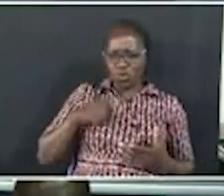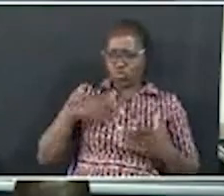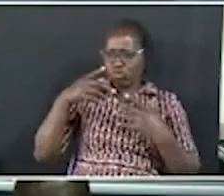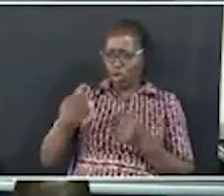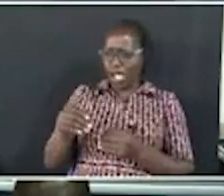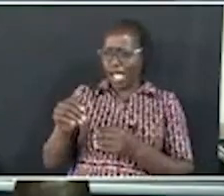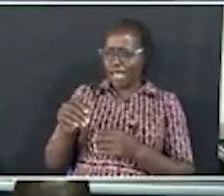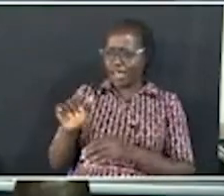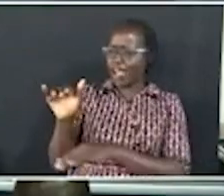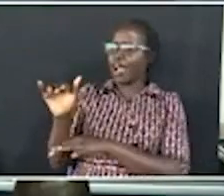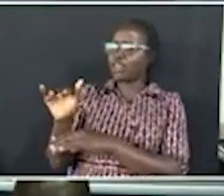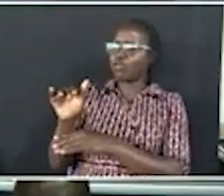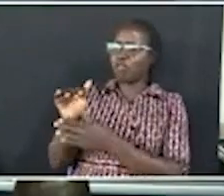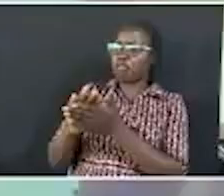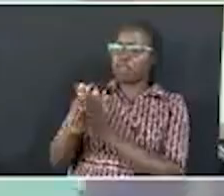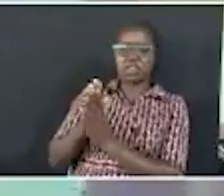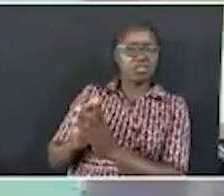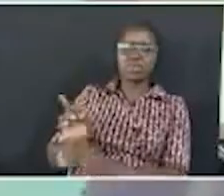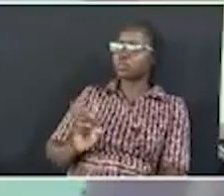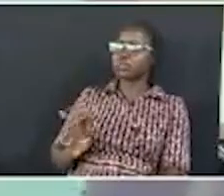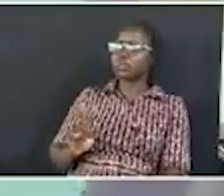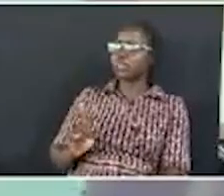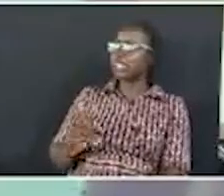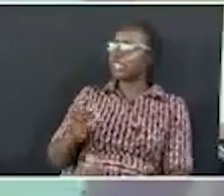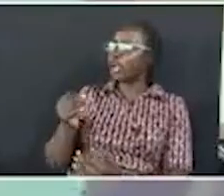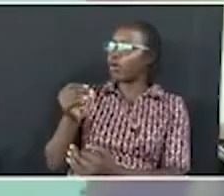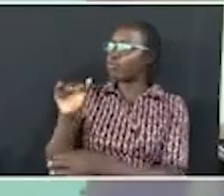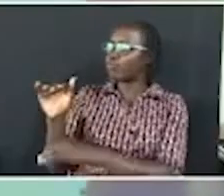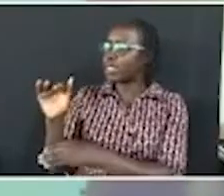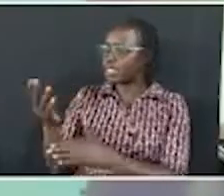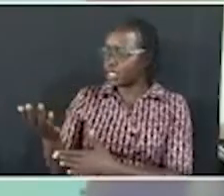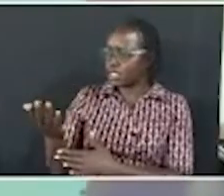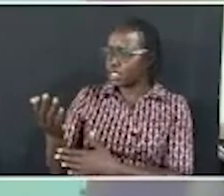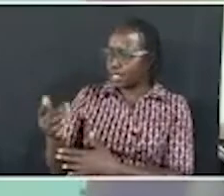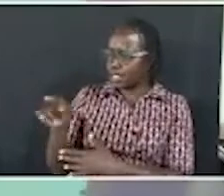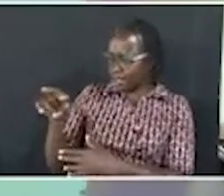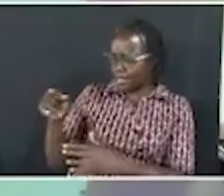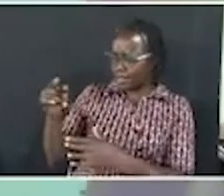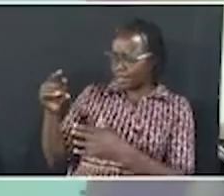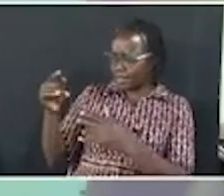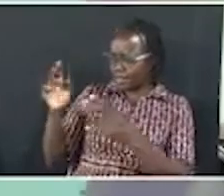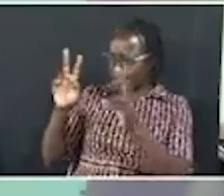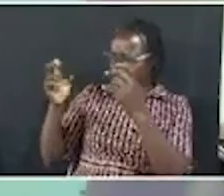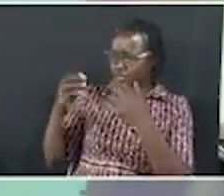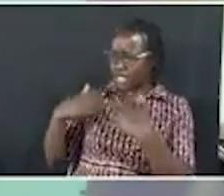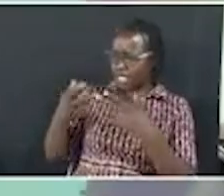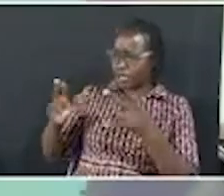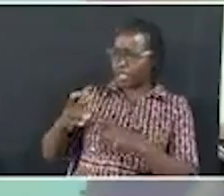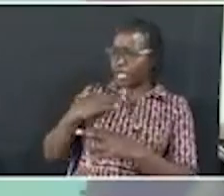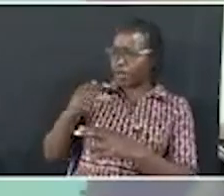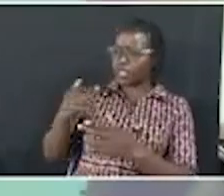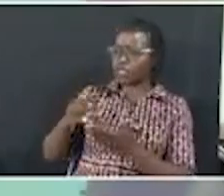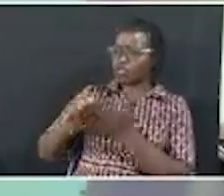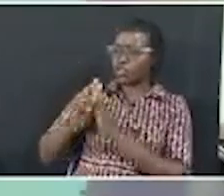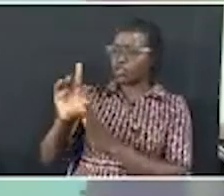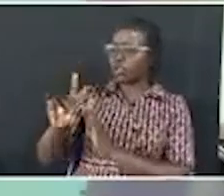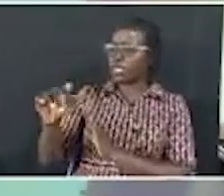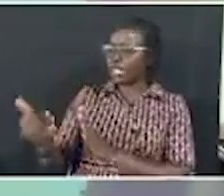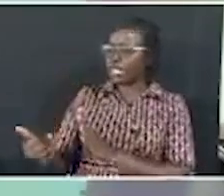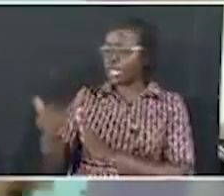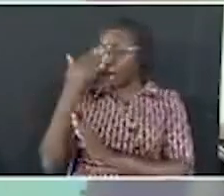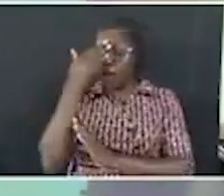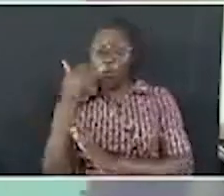and ask for forgiveness now goes for forgiveness and say, there is that issue that happened. I want us to forgive each other.